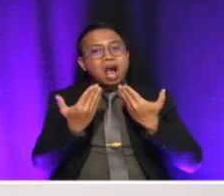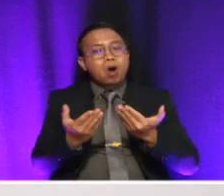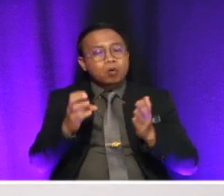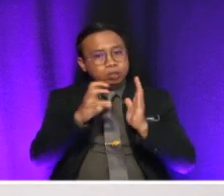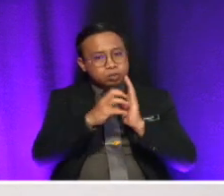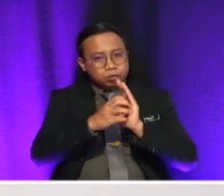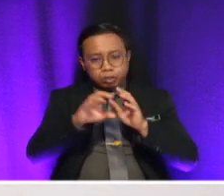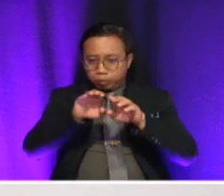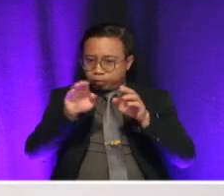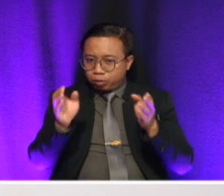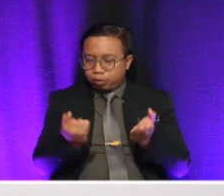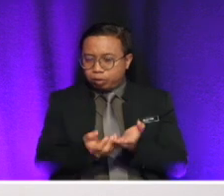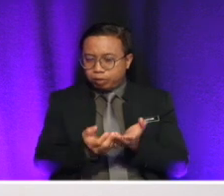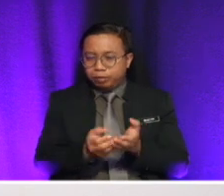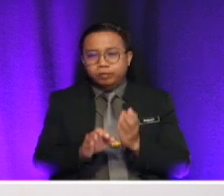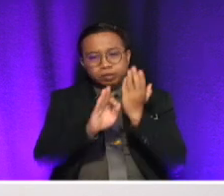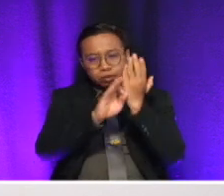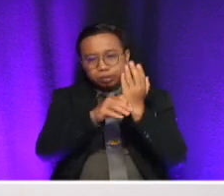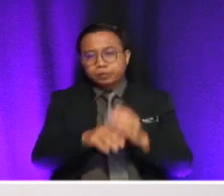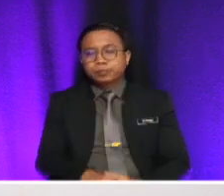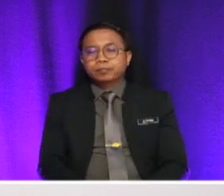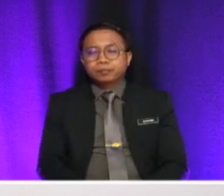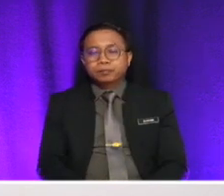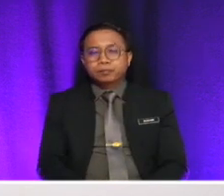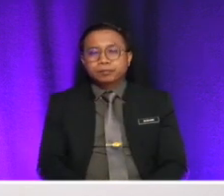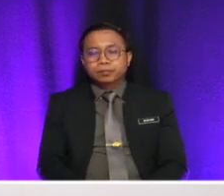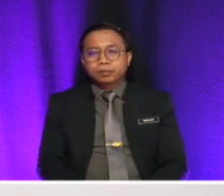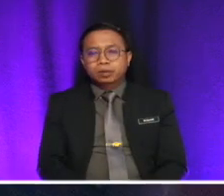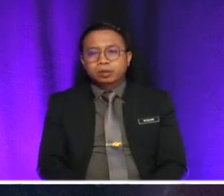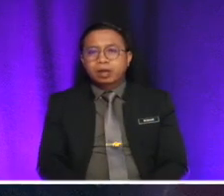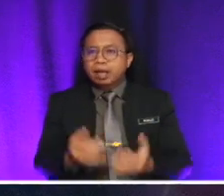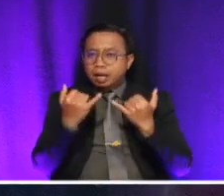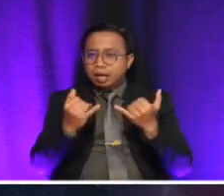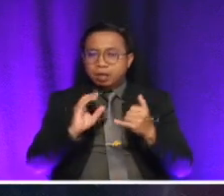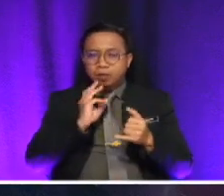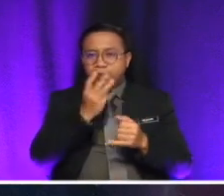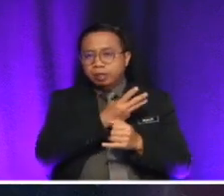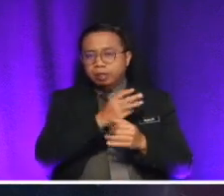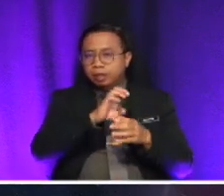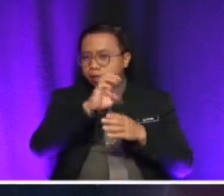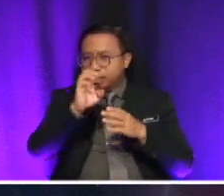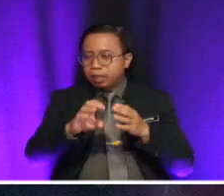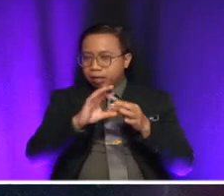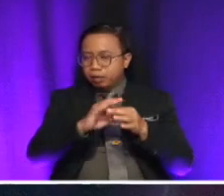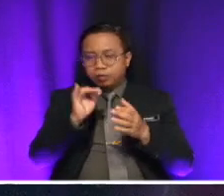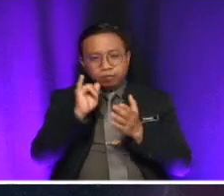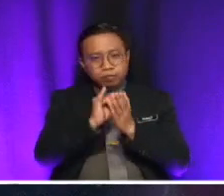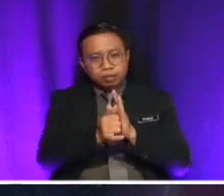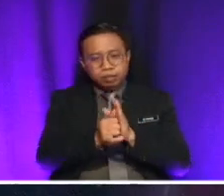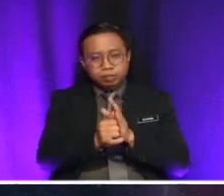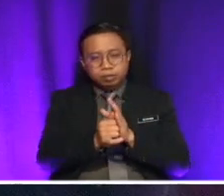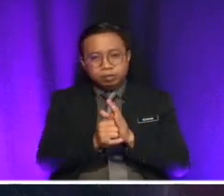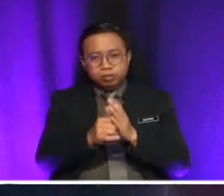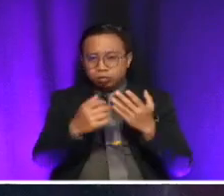ball is useful for them. Right? Now I can see that. So okay, so now we have come to the end of this segment. So well done, girls. You